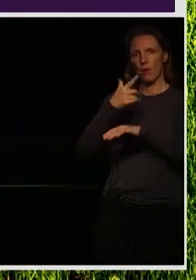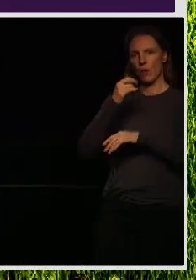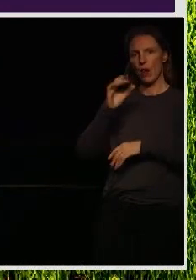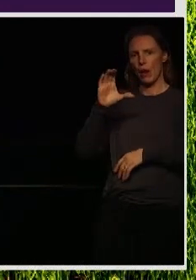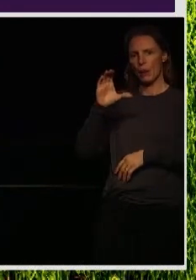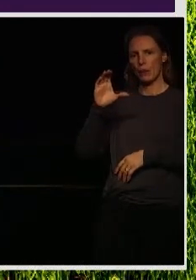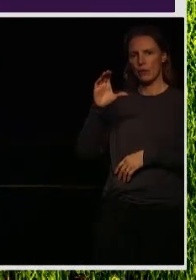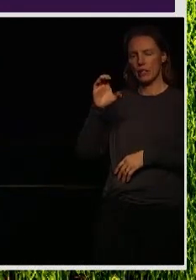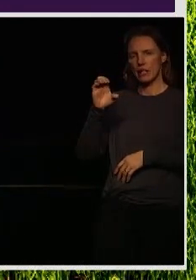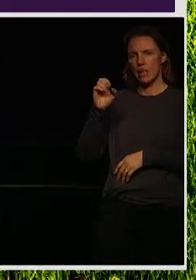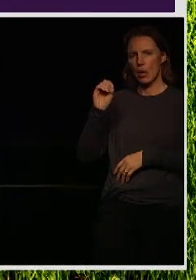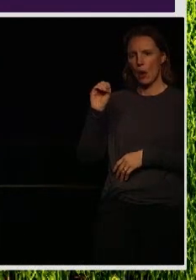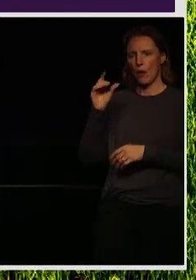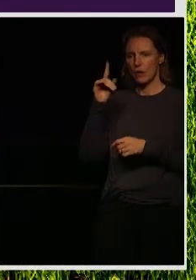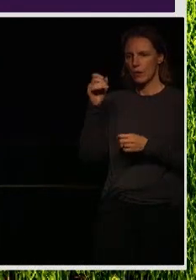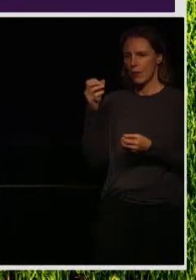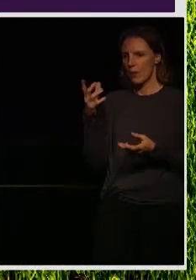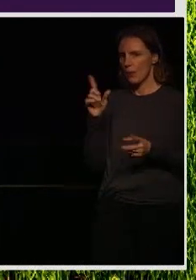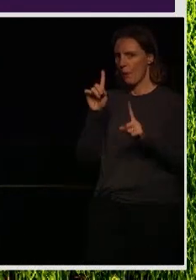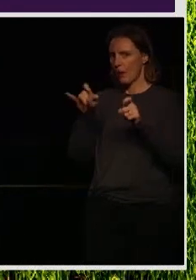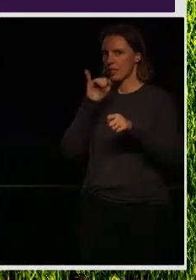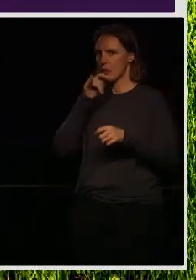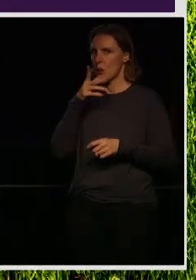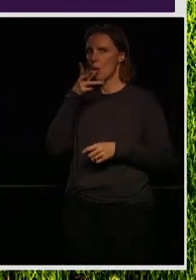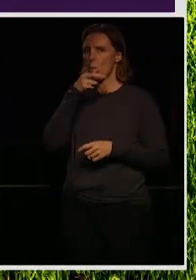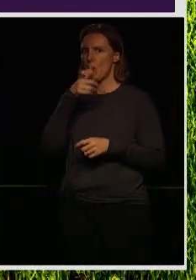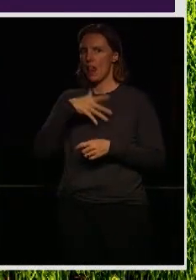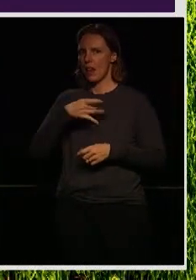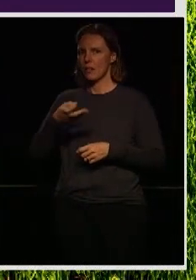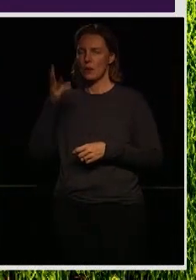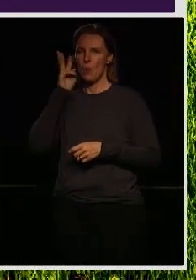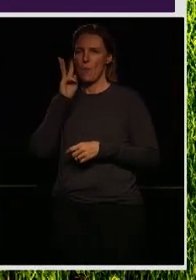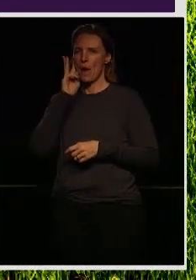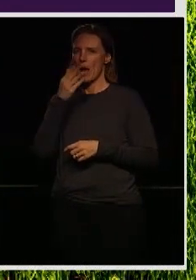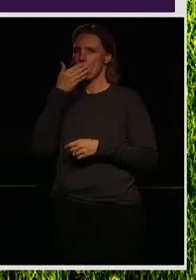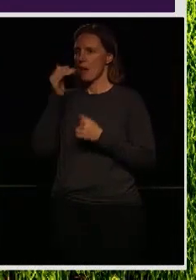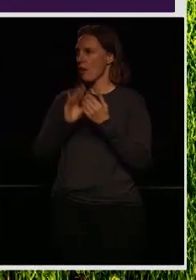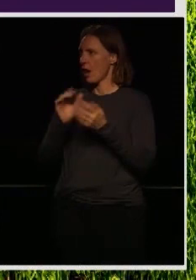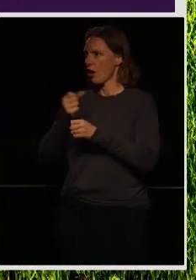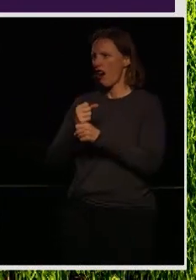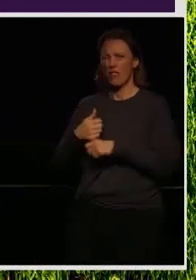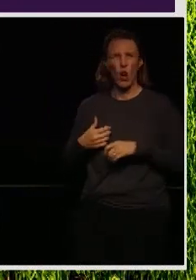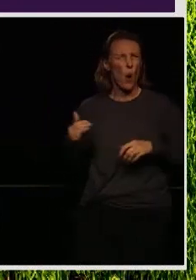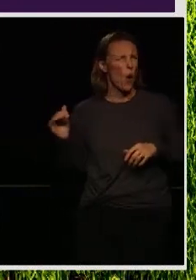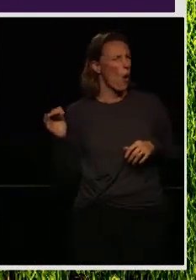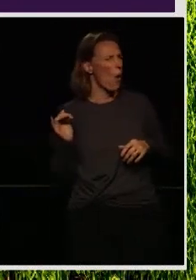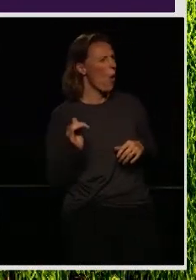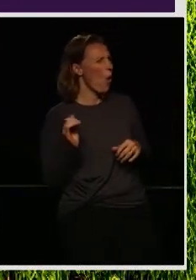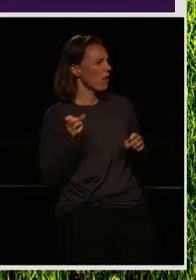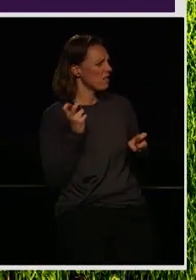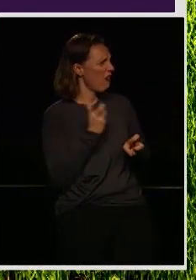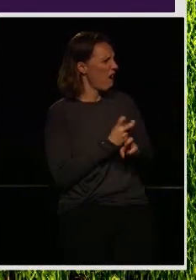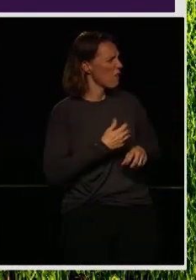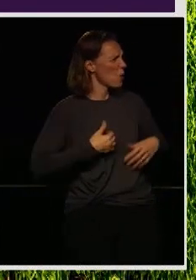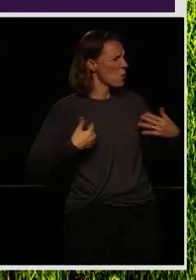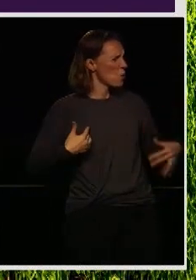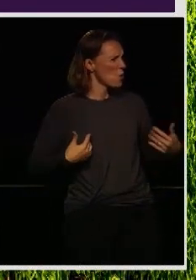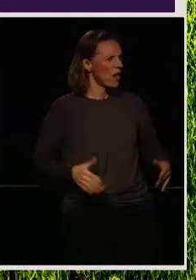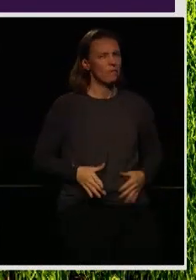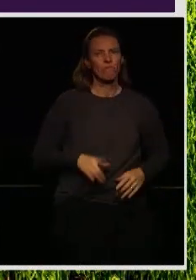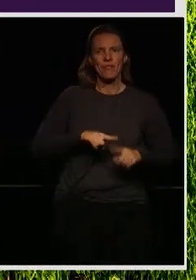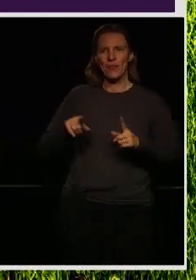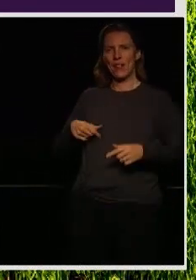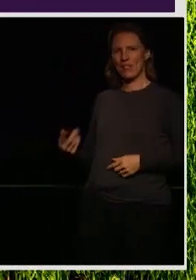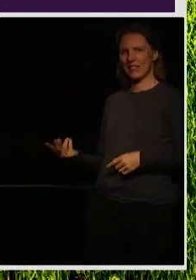I have a question. Who here likes wine better than coffee? Yes, me too. Oh, that's tough. Oh, that was mean. Okay. But okay, we'll just stick with